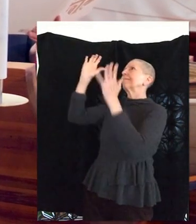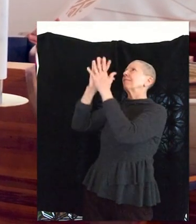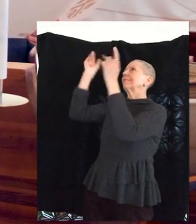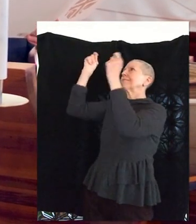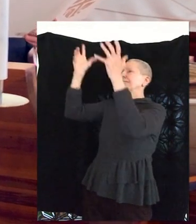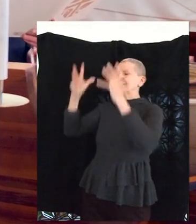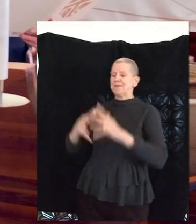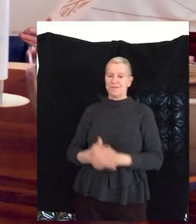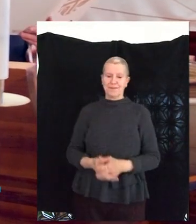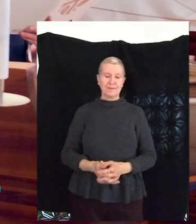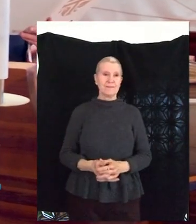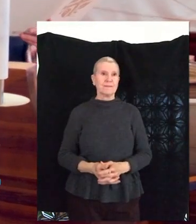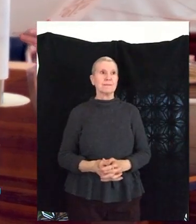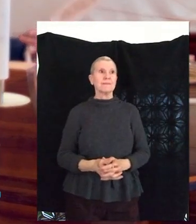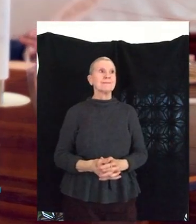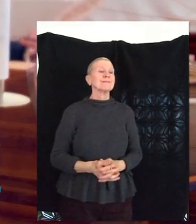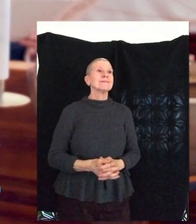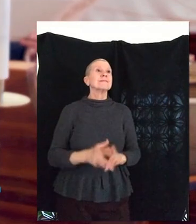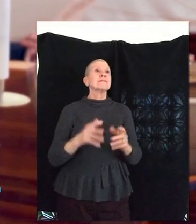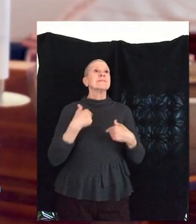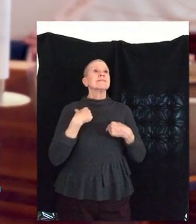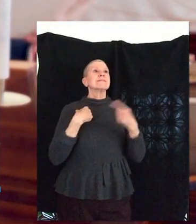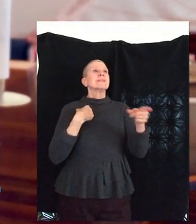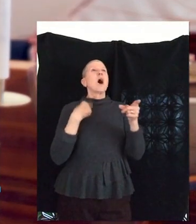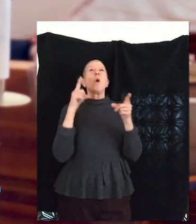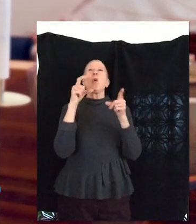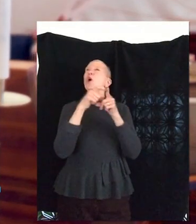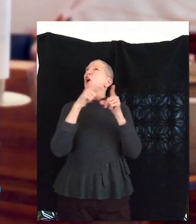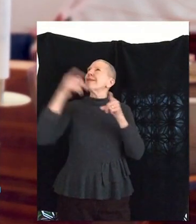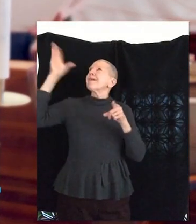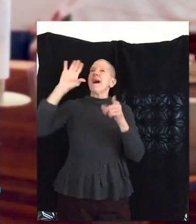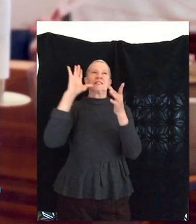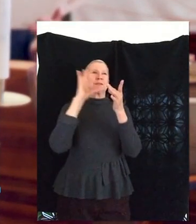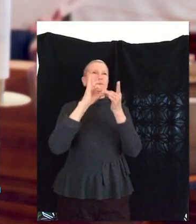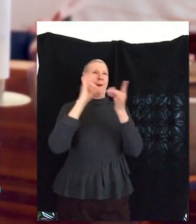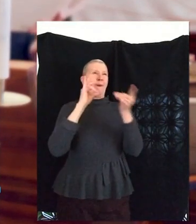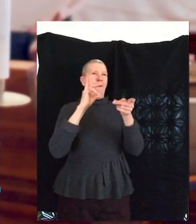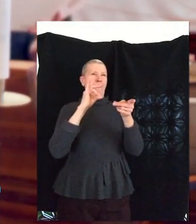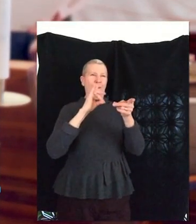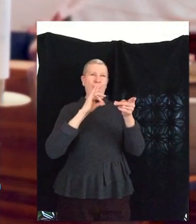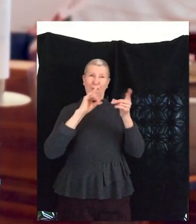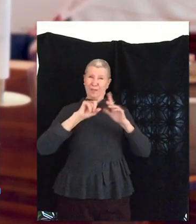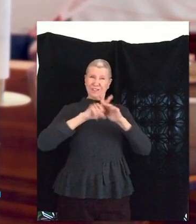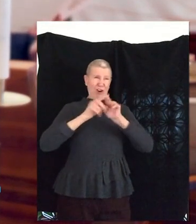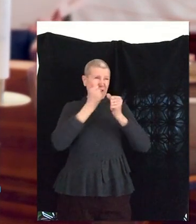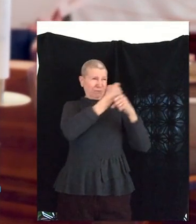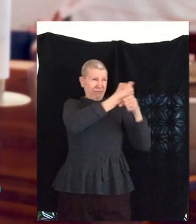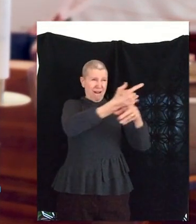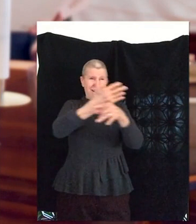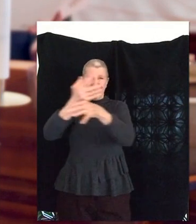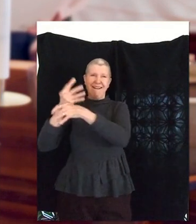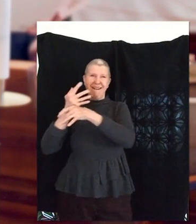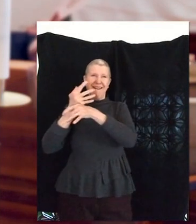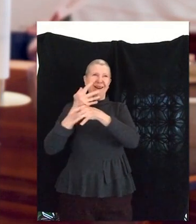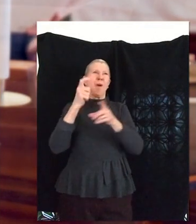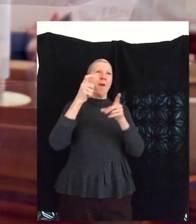Alleluia. For a word at the dawn of creation, which spoke water and life into being.